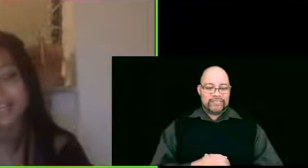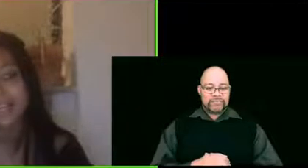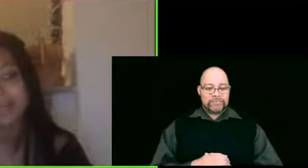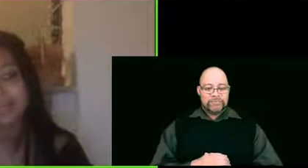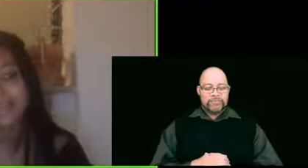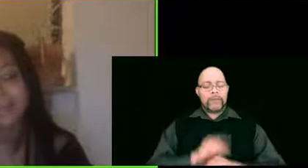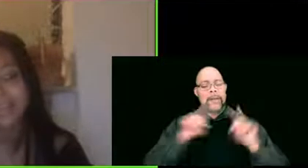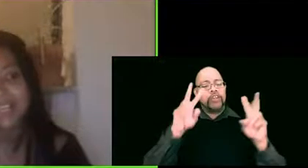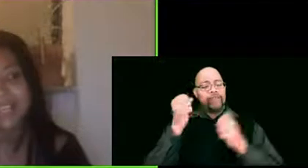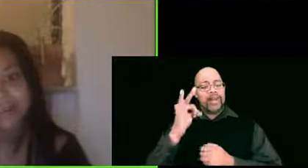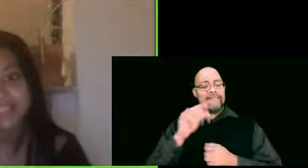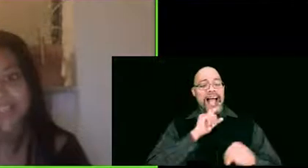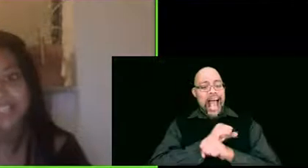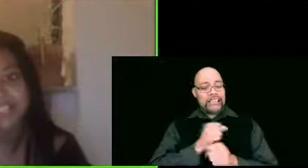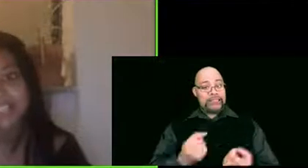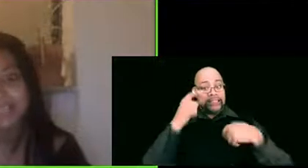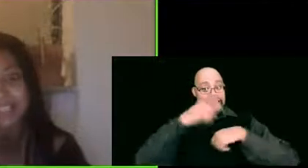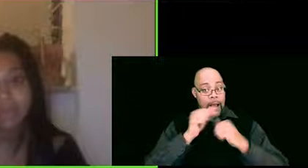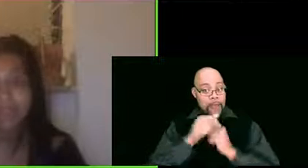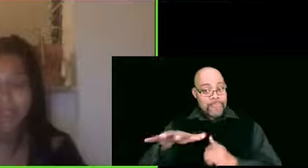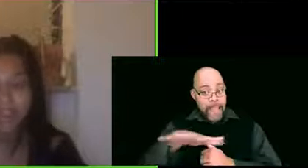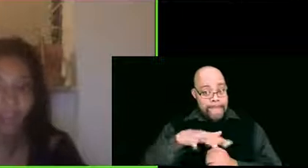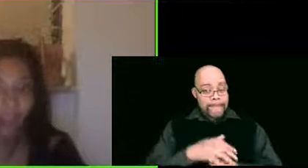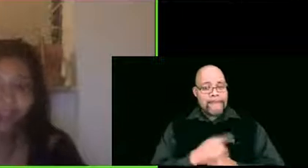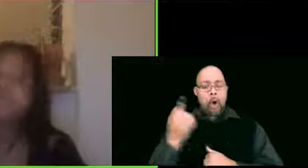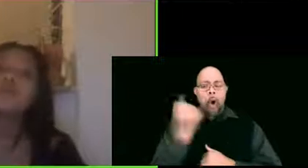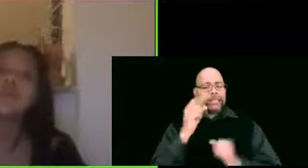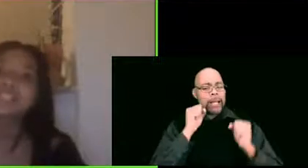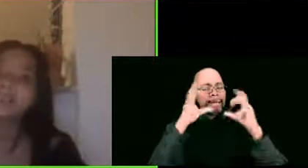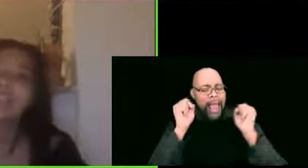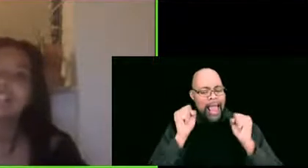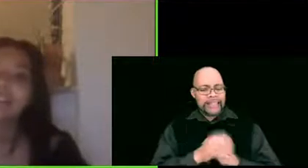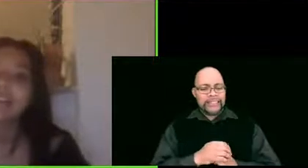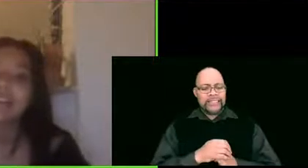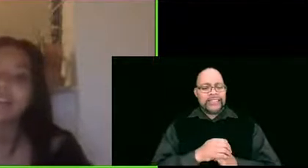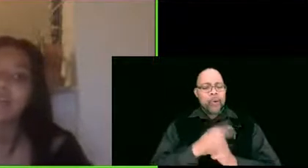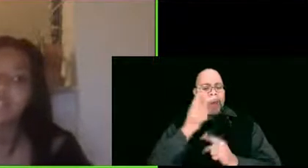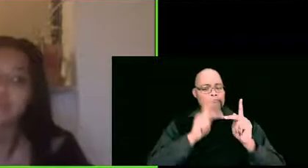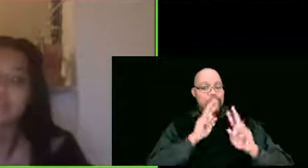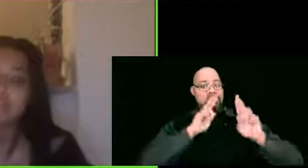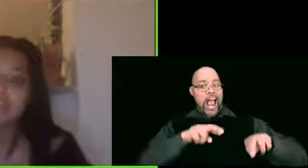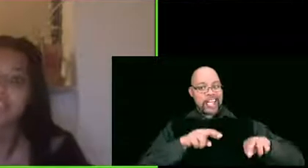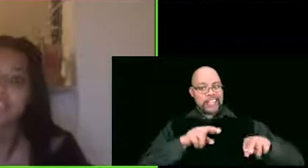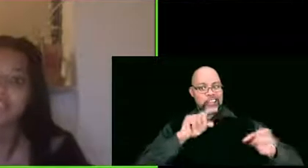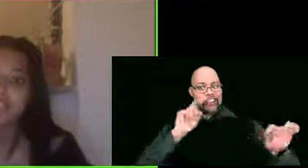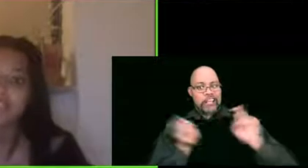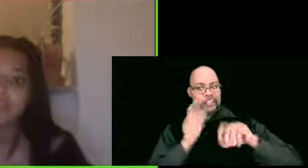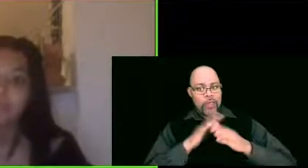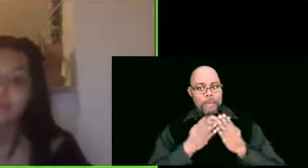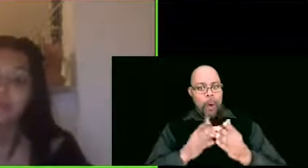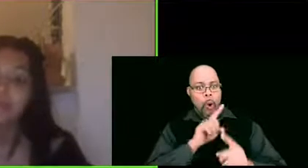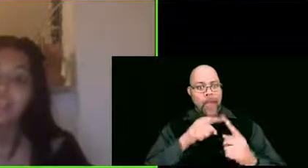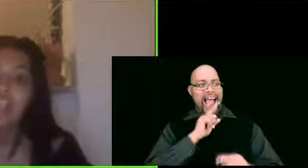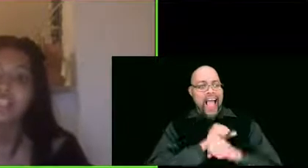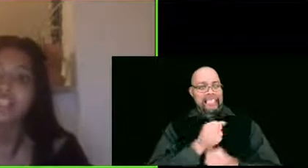well. But in terms of actually spending time with them, I'm always amazed by watching people's reactions change